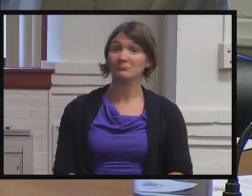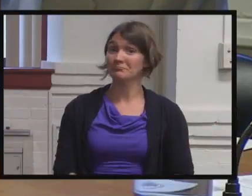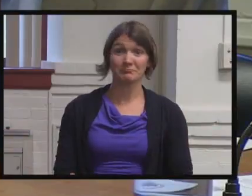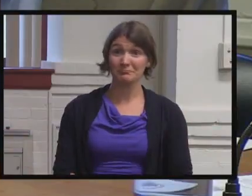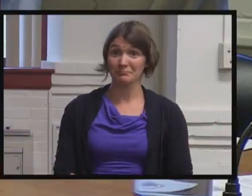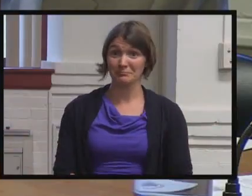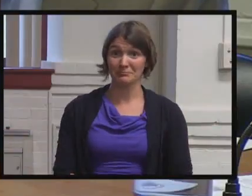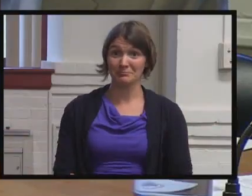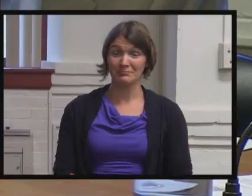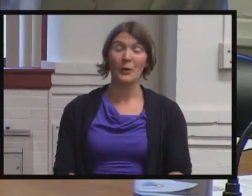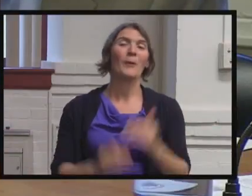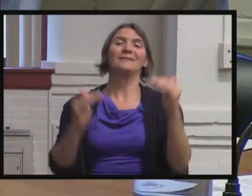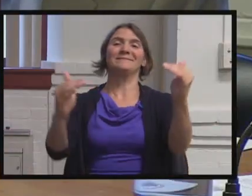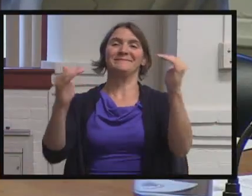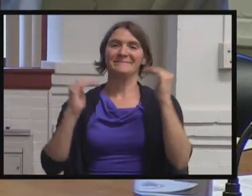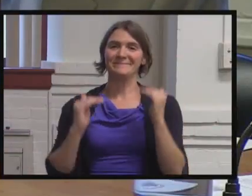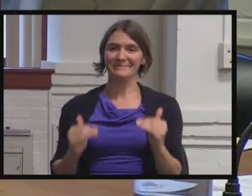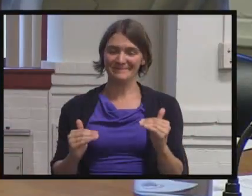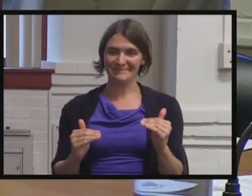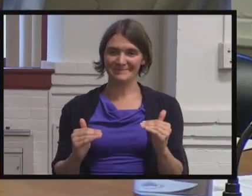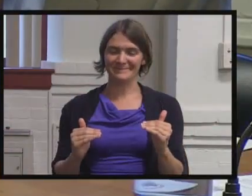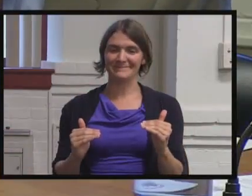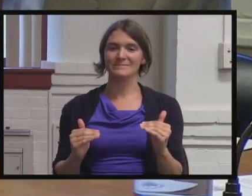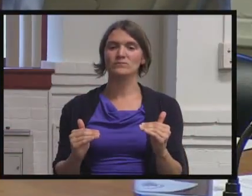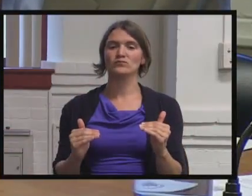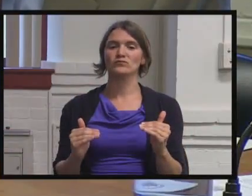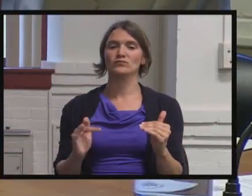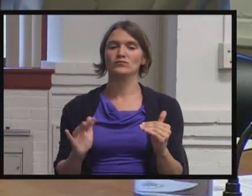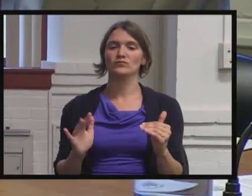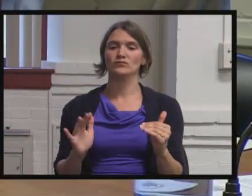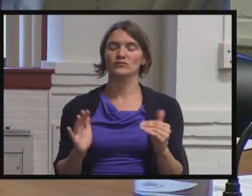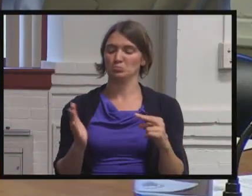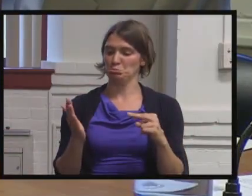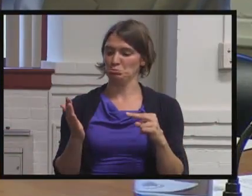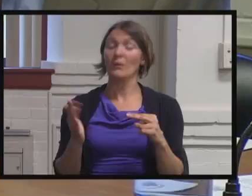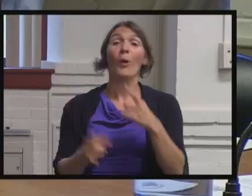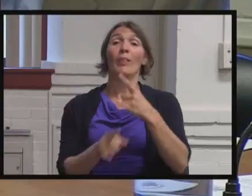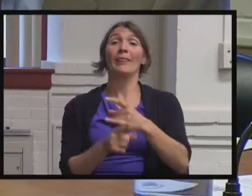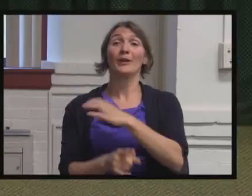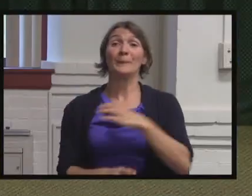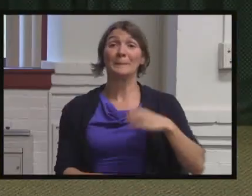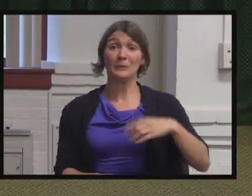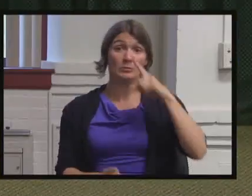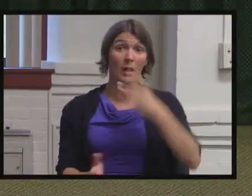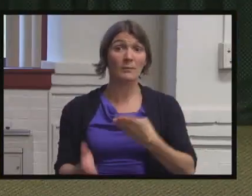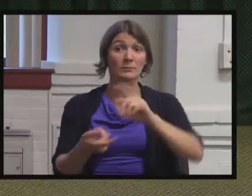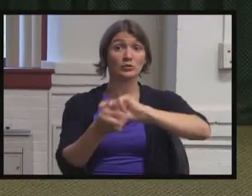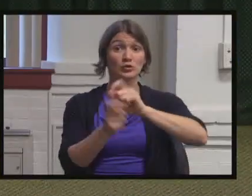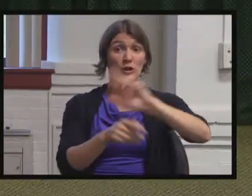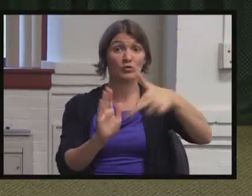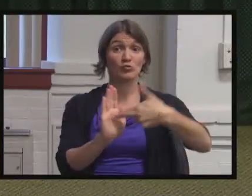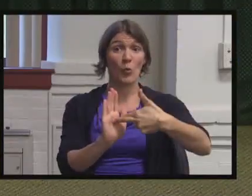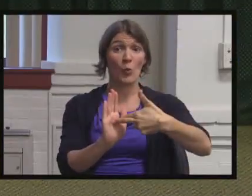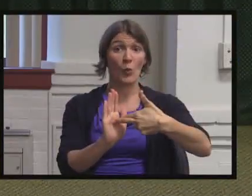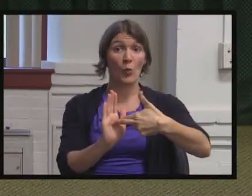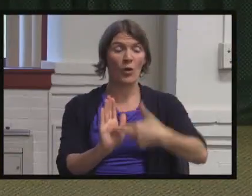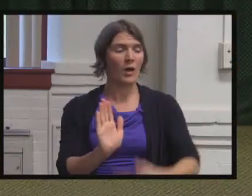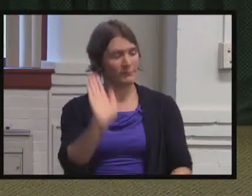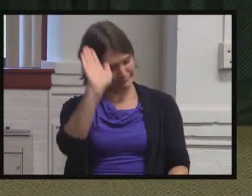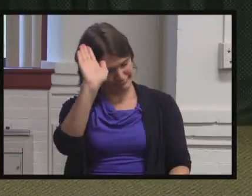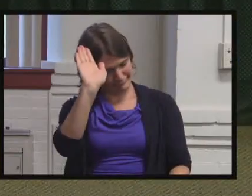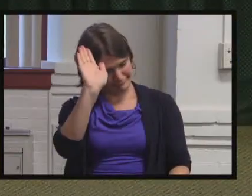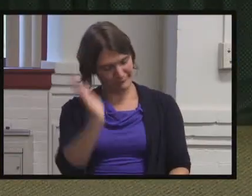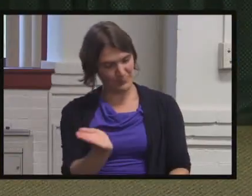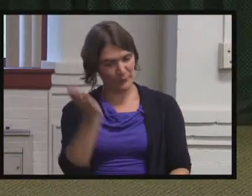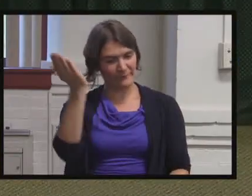Hearing none. The next matter on the agenda is liquor commissioners. Do we have a motion to convene as liquor commissioners? So moved.